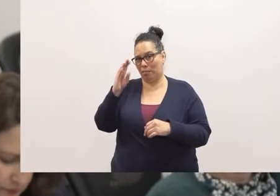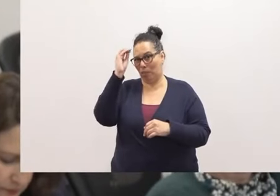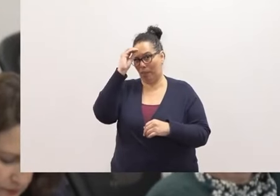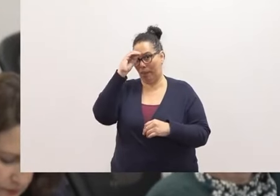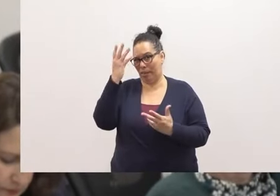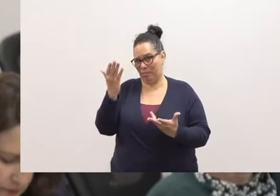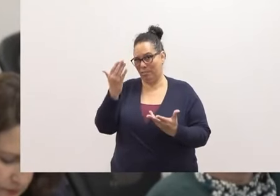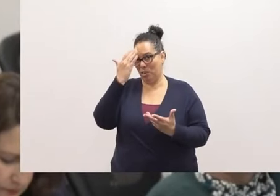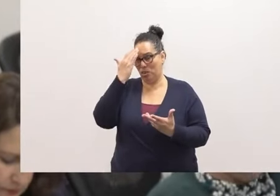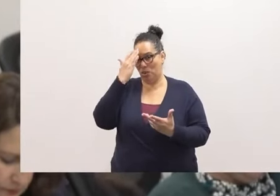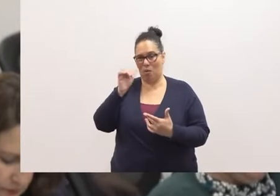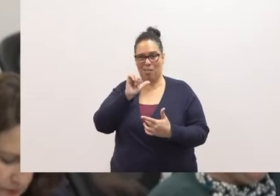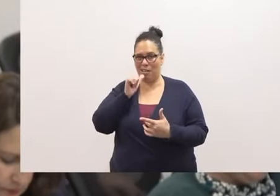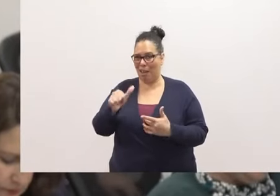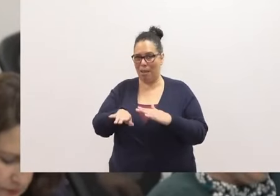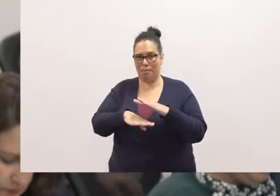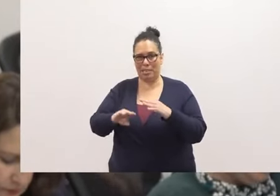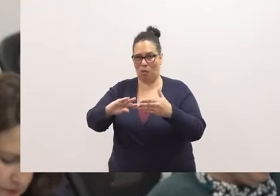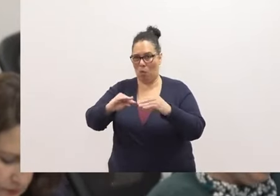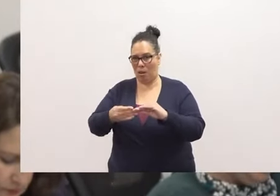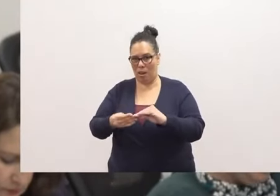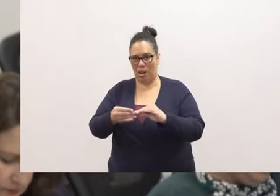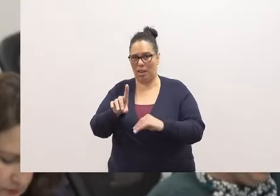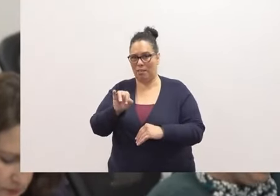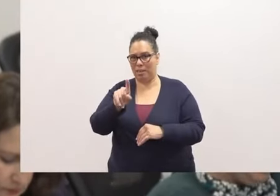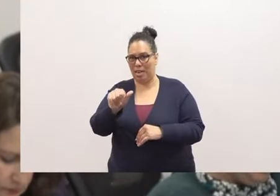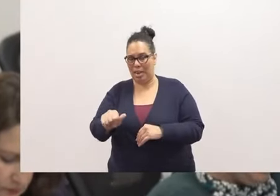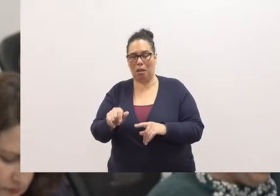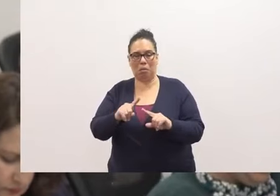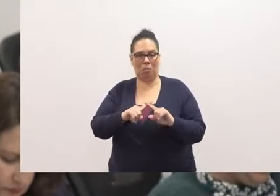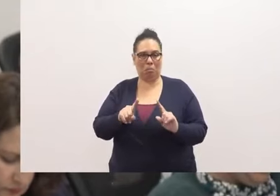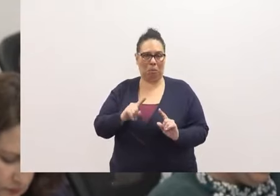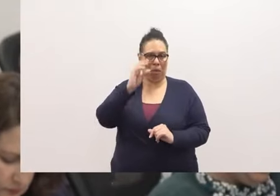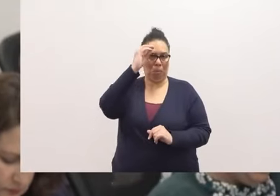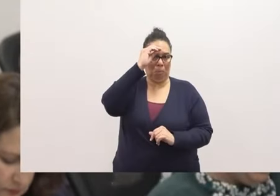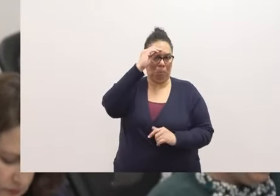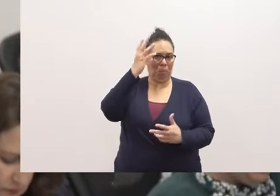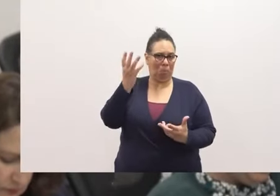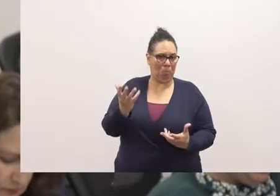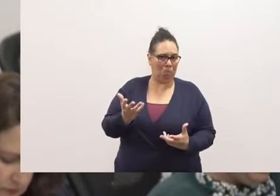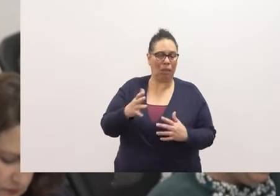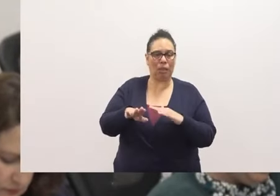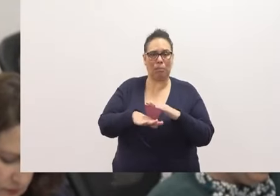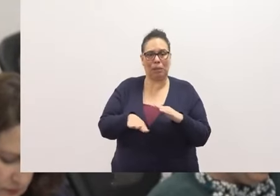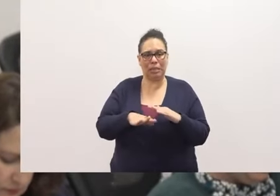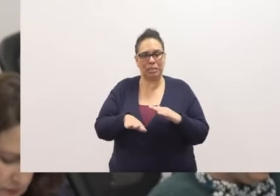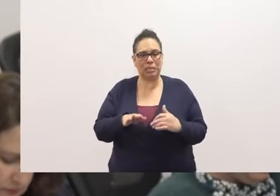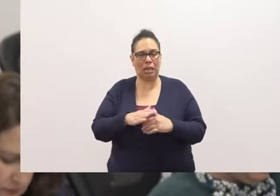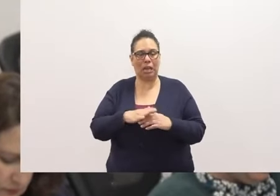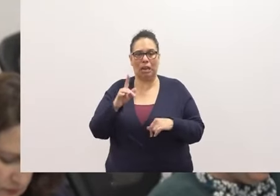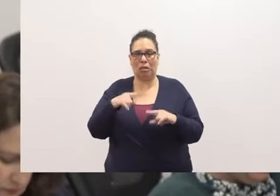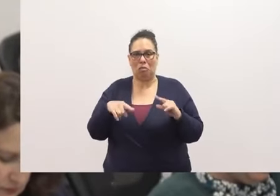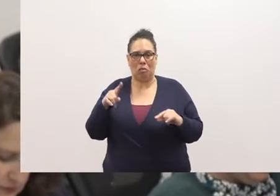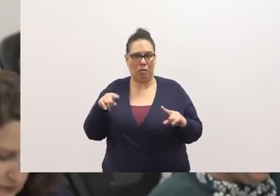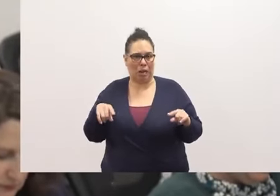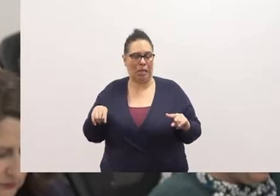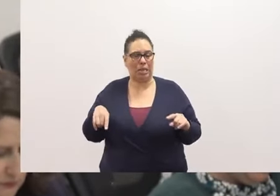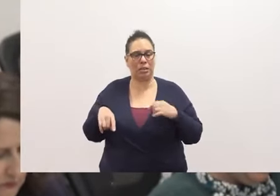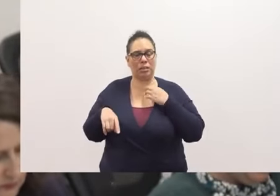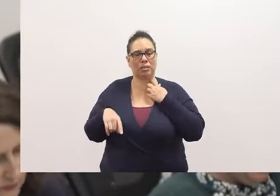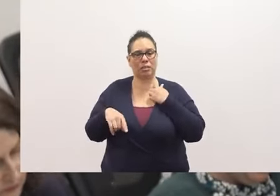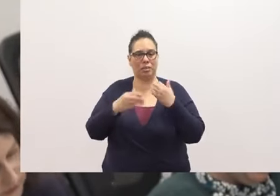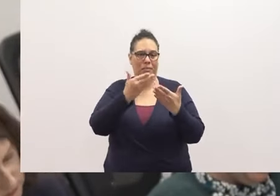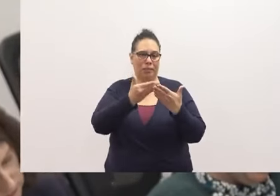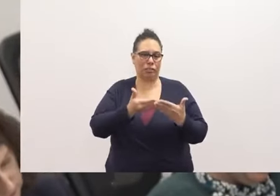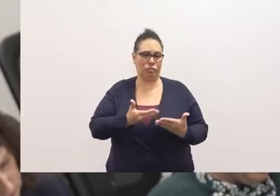based on quantitative data or like some of the assessments that we provide. It can be based on a variety of